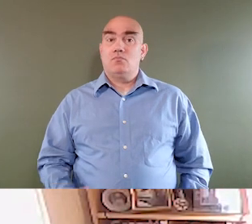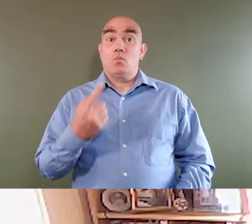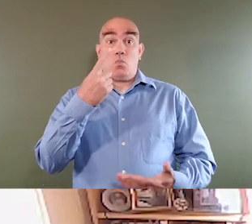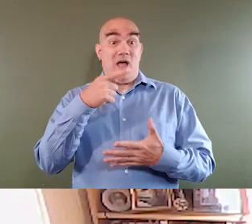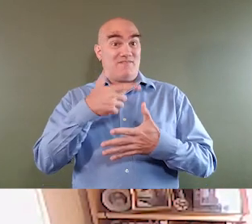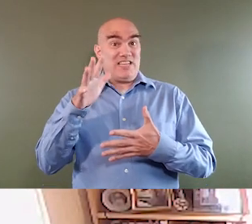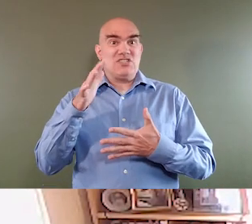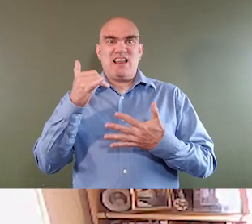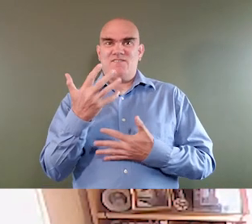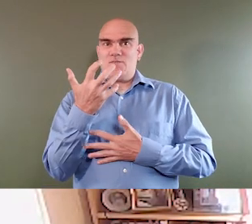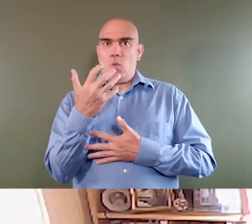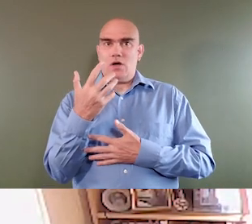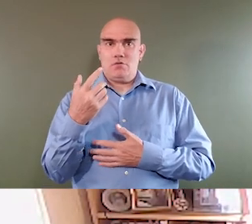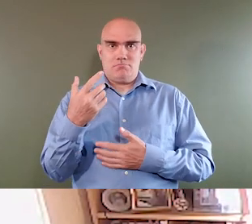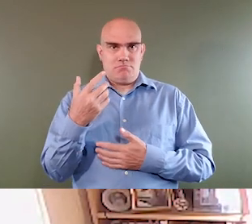5 to go.